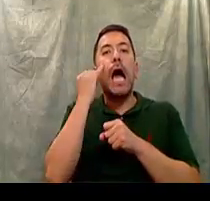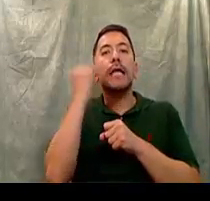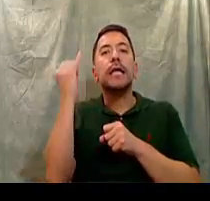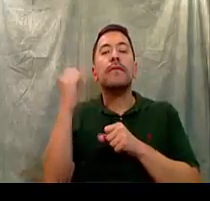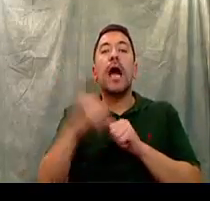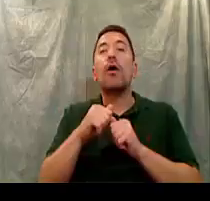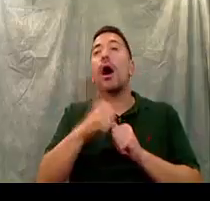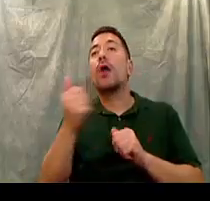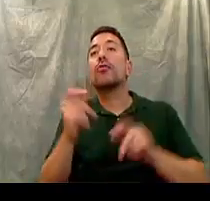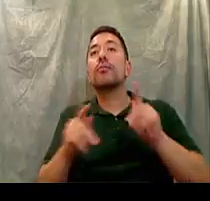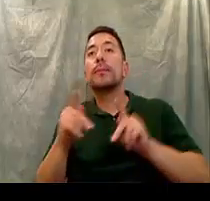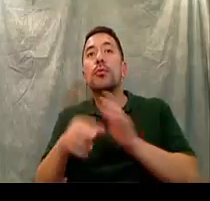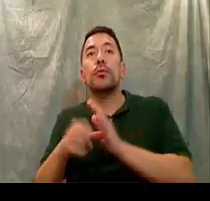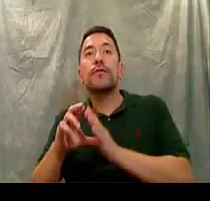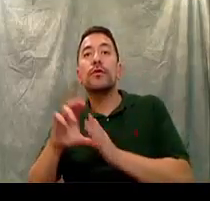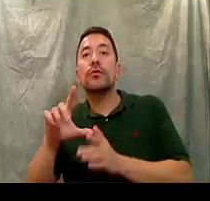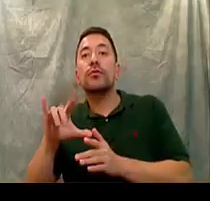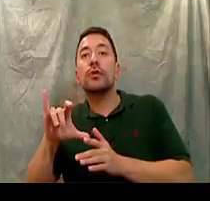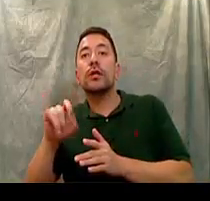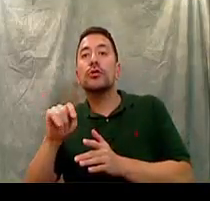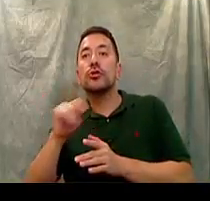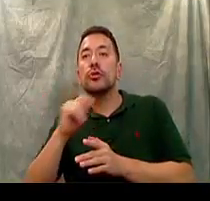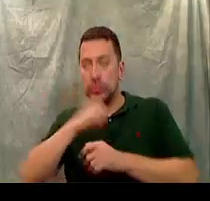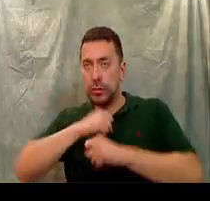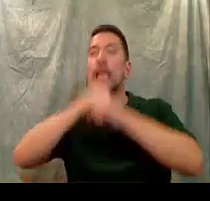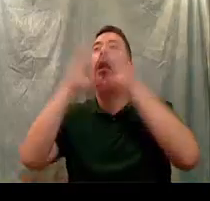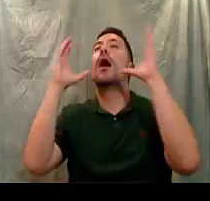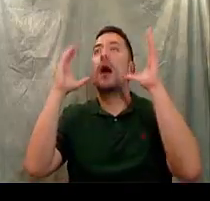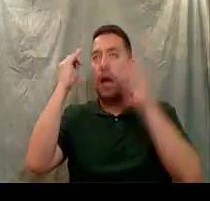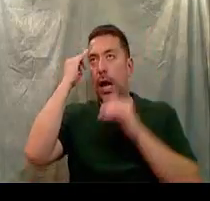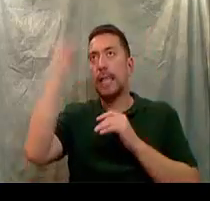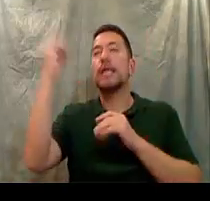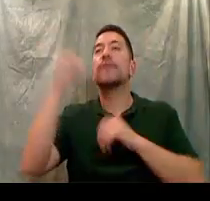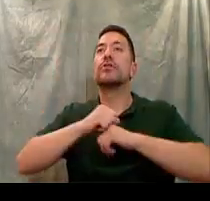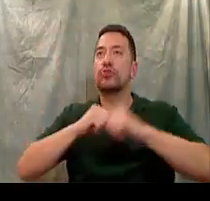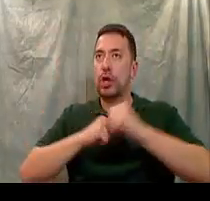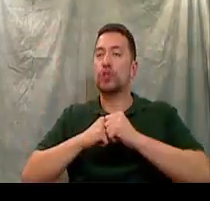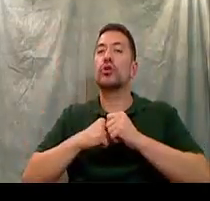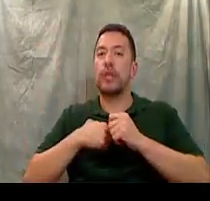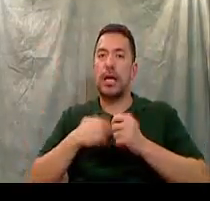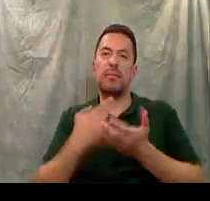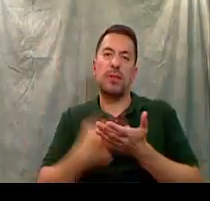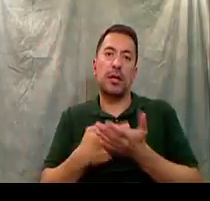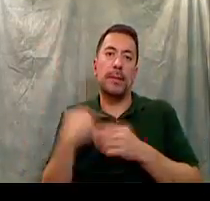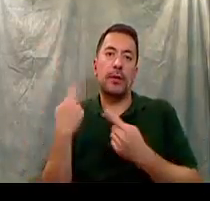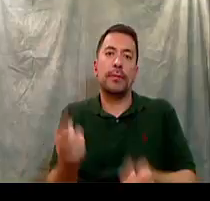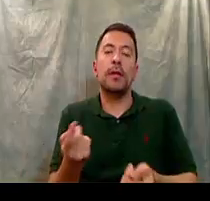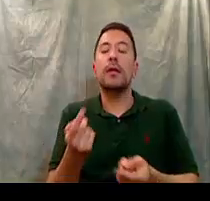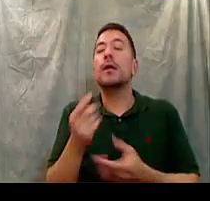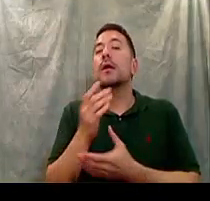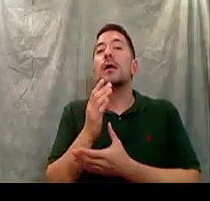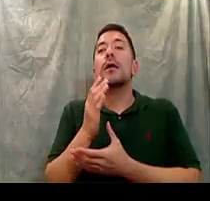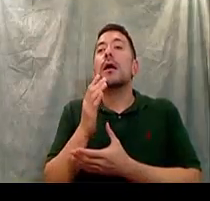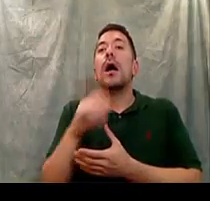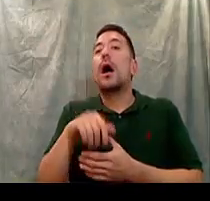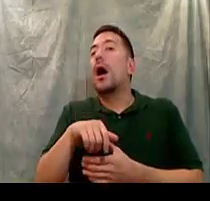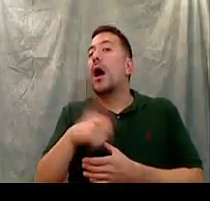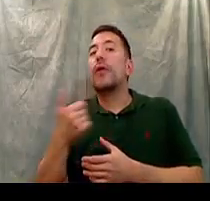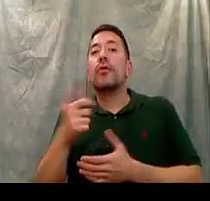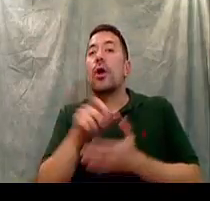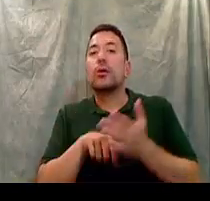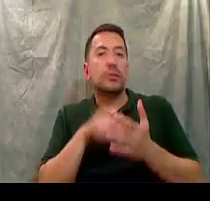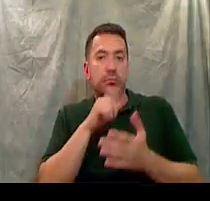review of the literature, to get some of the structure that I'm talking about. Even subsections of others' research articles that aren't lit review